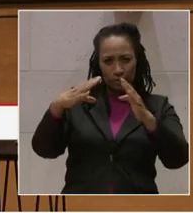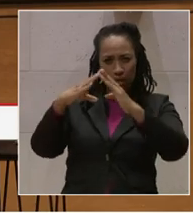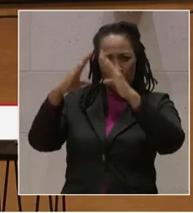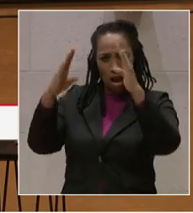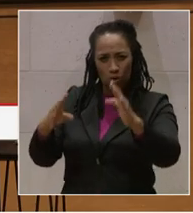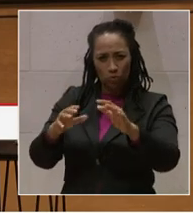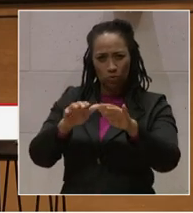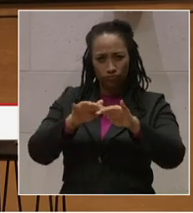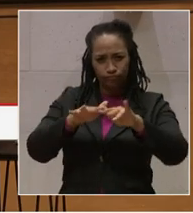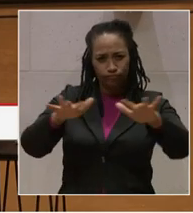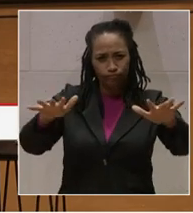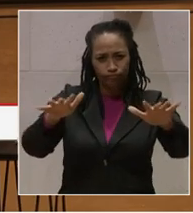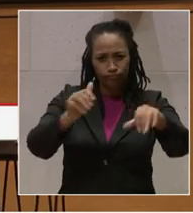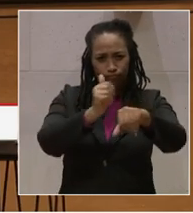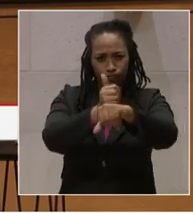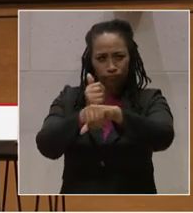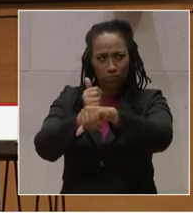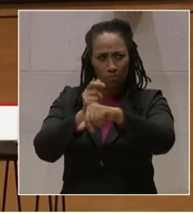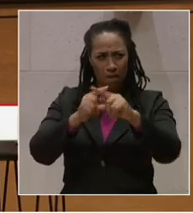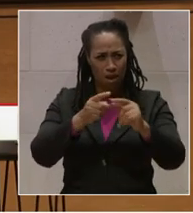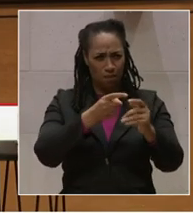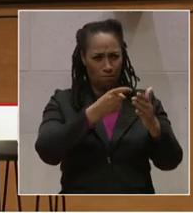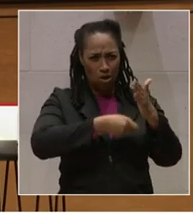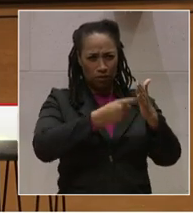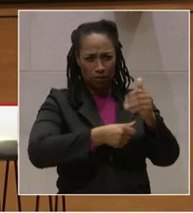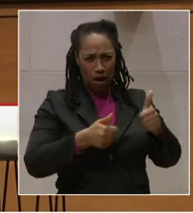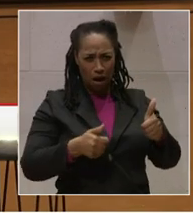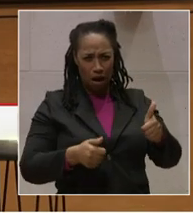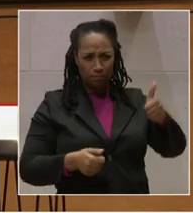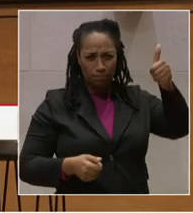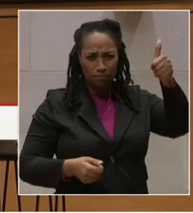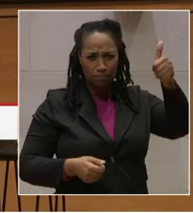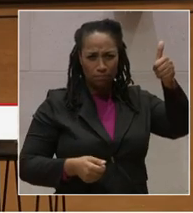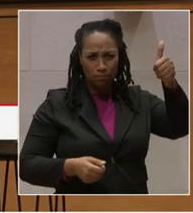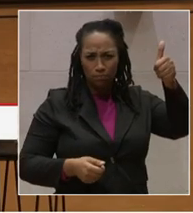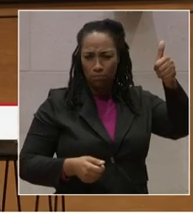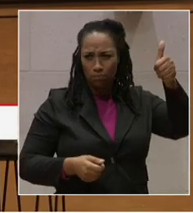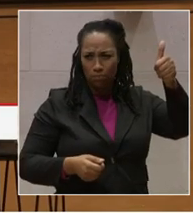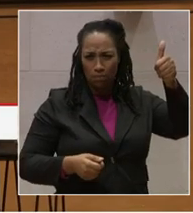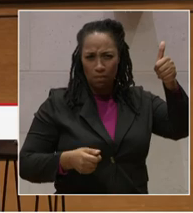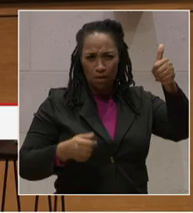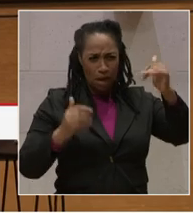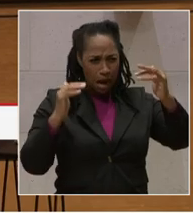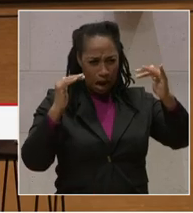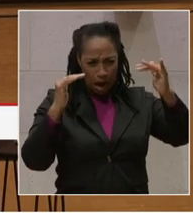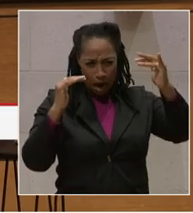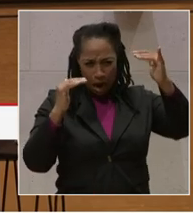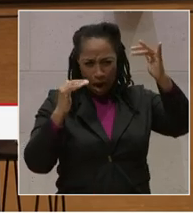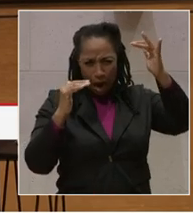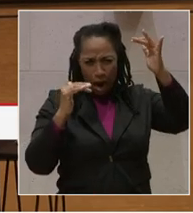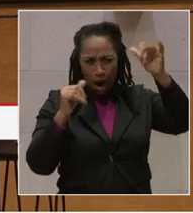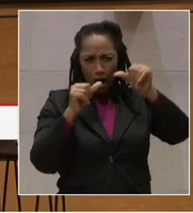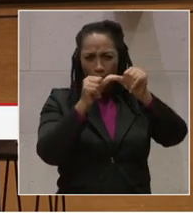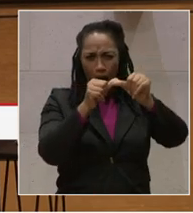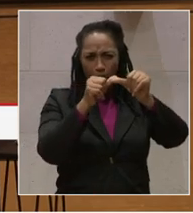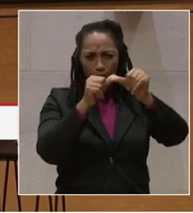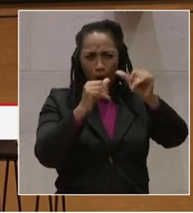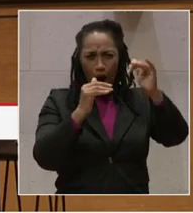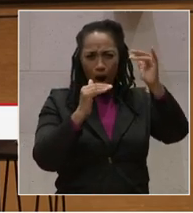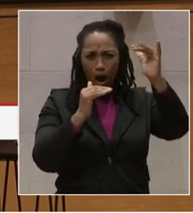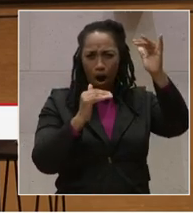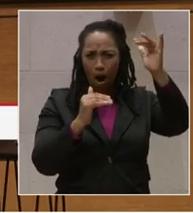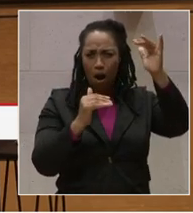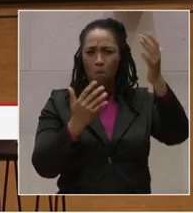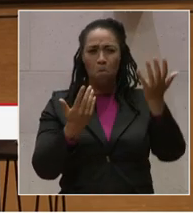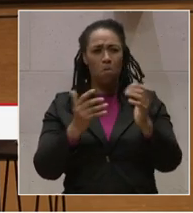came here for a great job be able to live a great life in Washington, D.C.? So I think